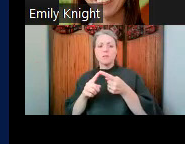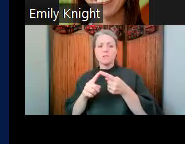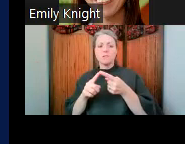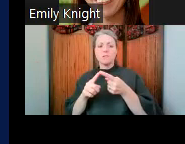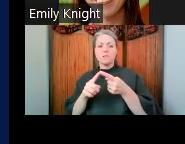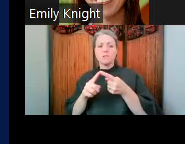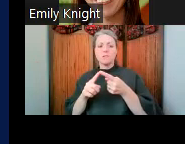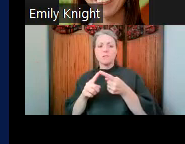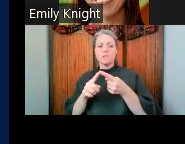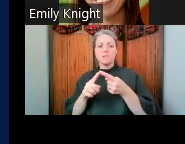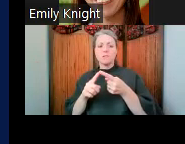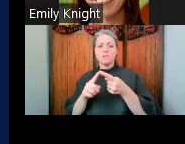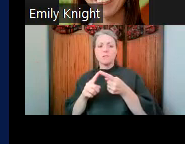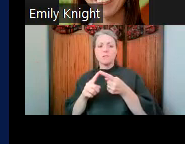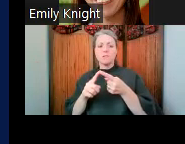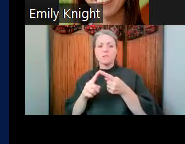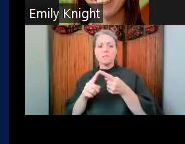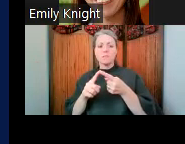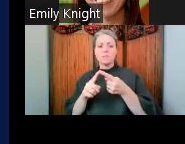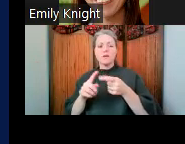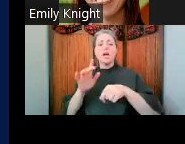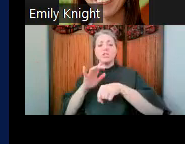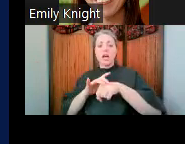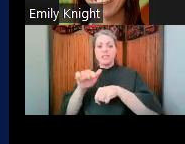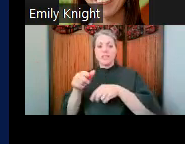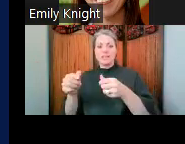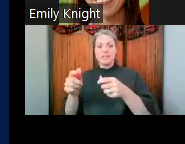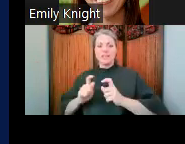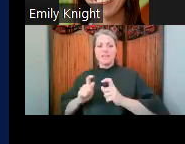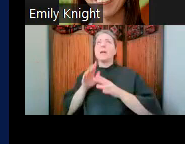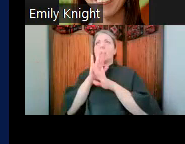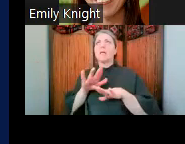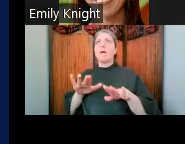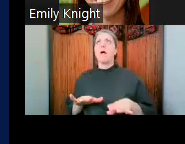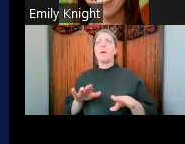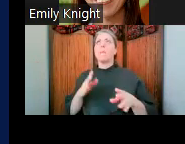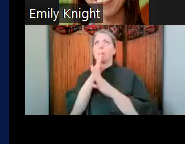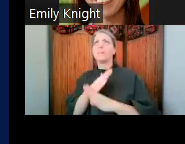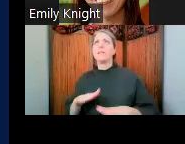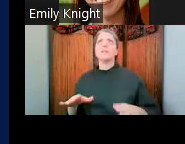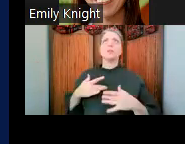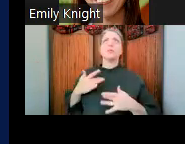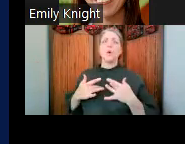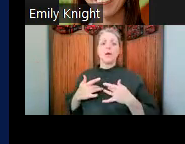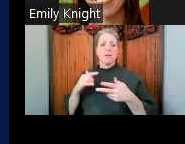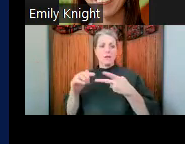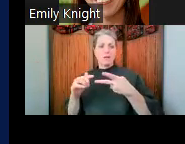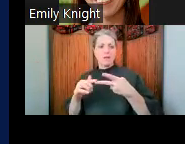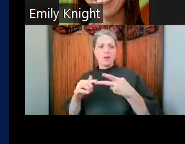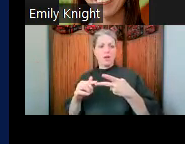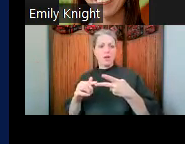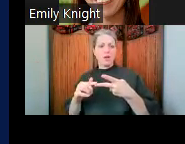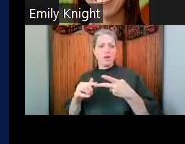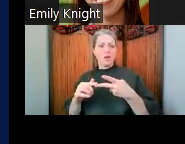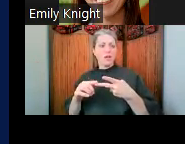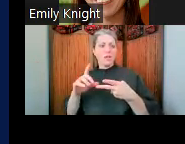of calm, peace, and joy. While the second says, stroking this ear of this dog with my finger and feeling the tactile